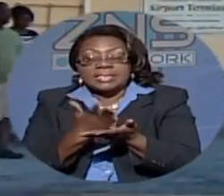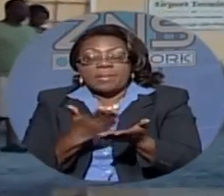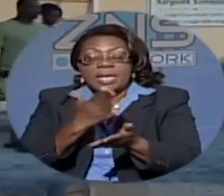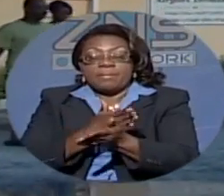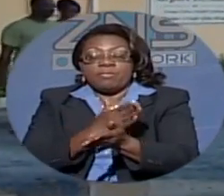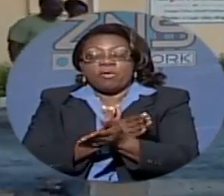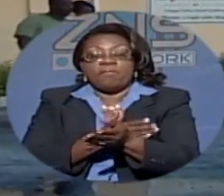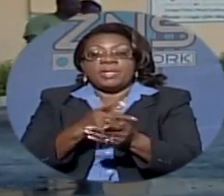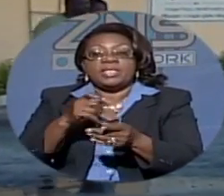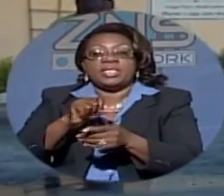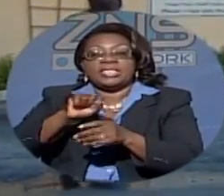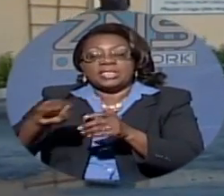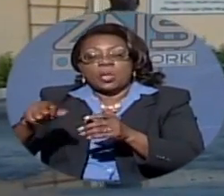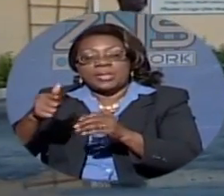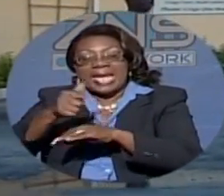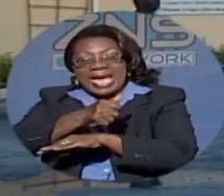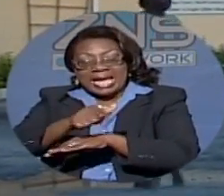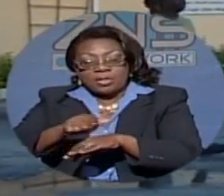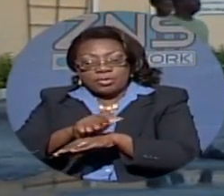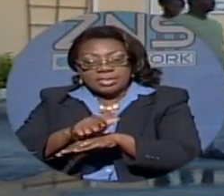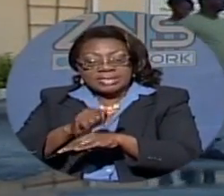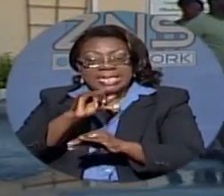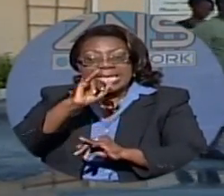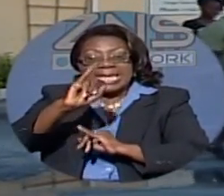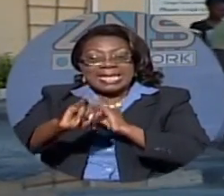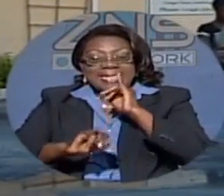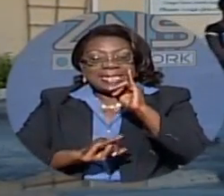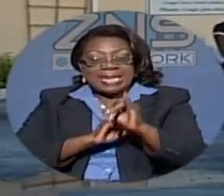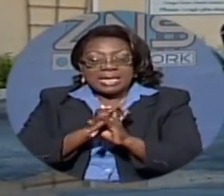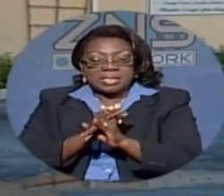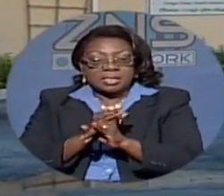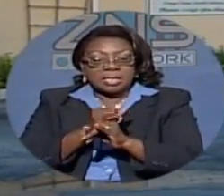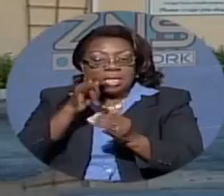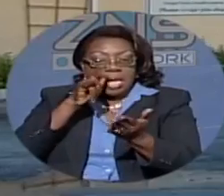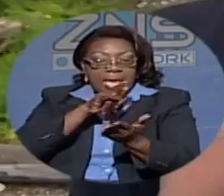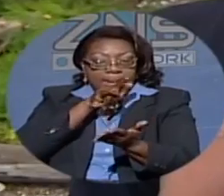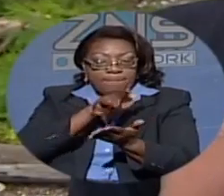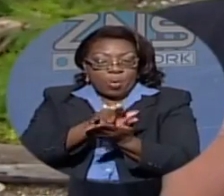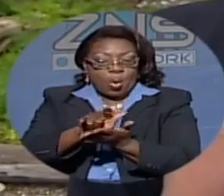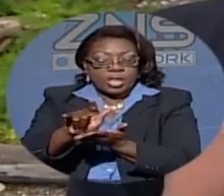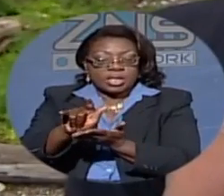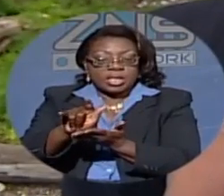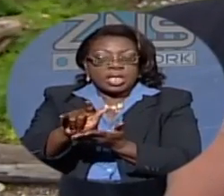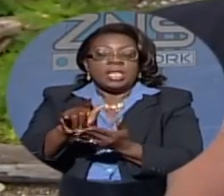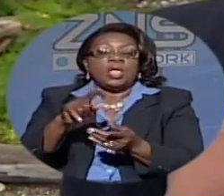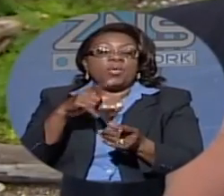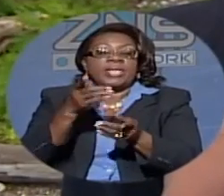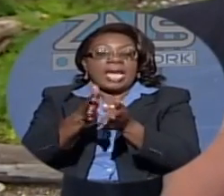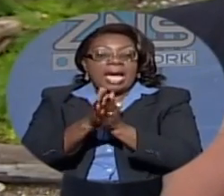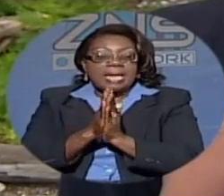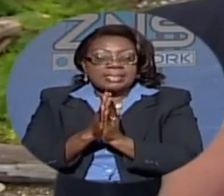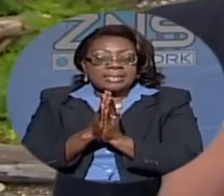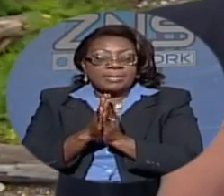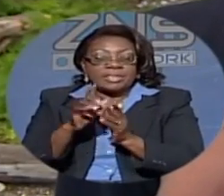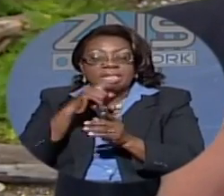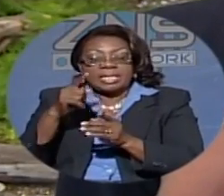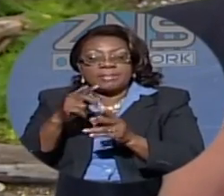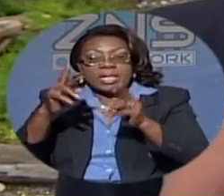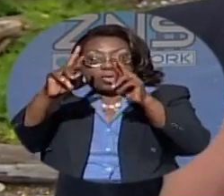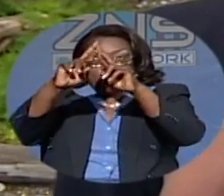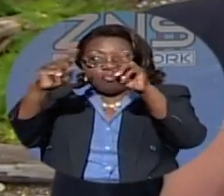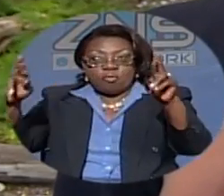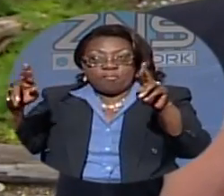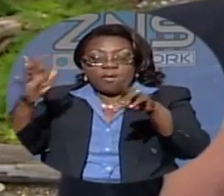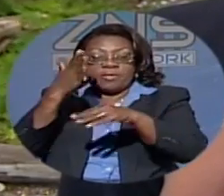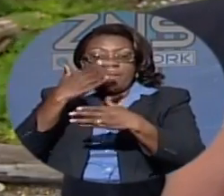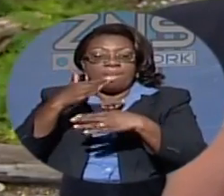Andros International Airport. I already write to the Minister of Aviation, asking him that the roof is leaking and everything like